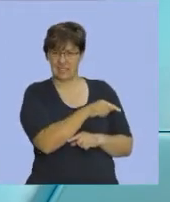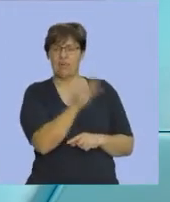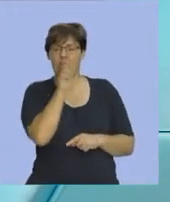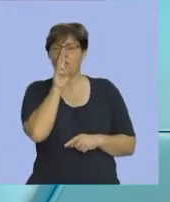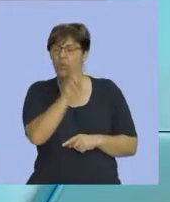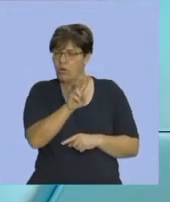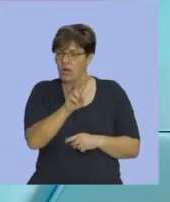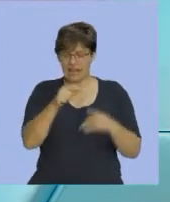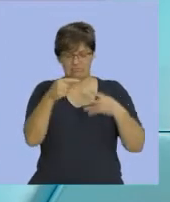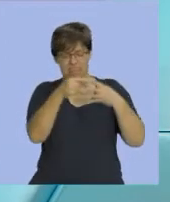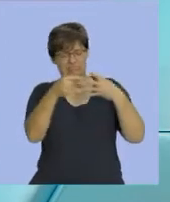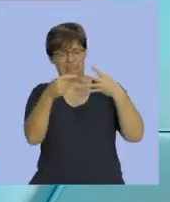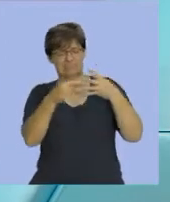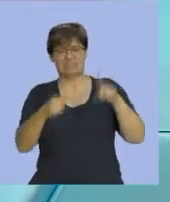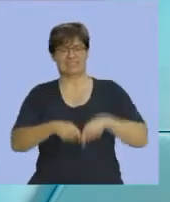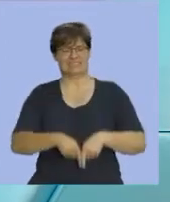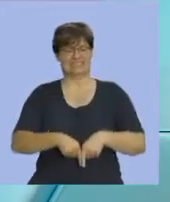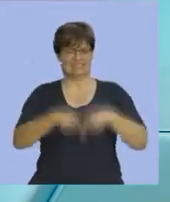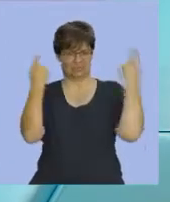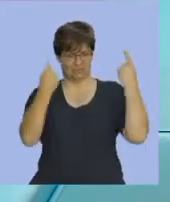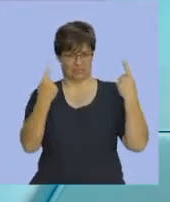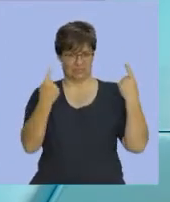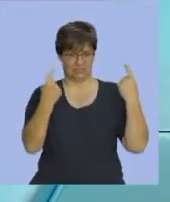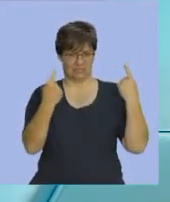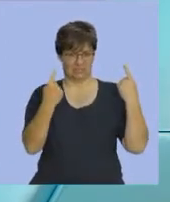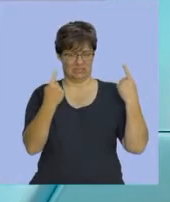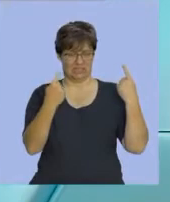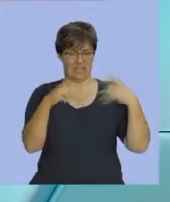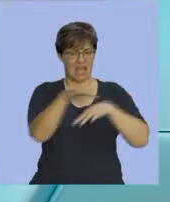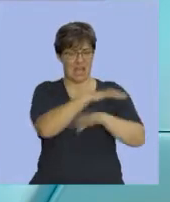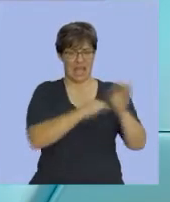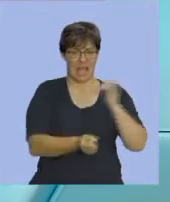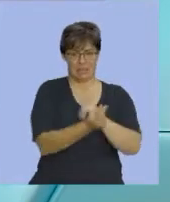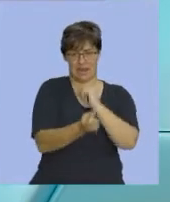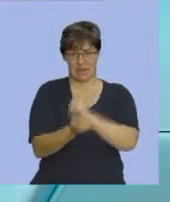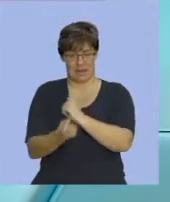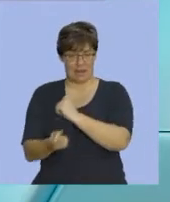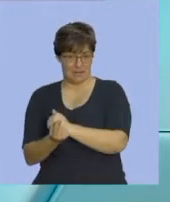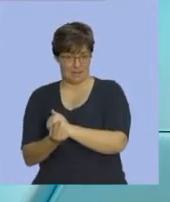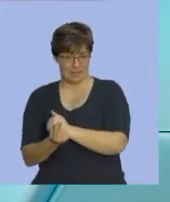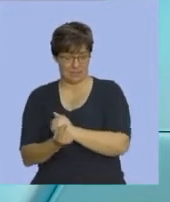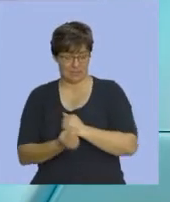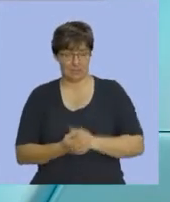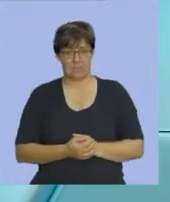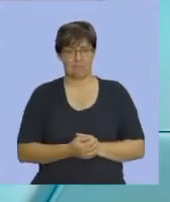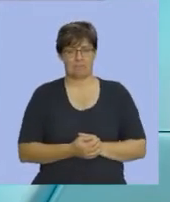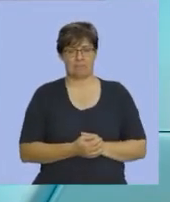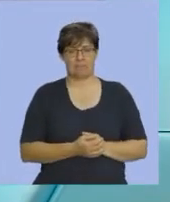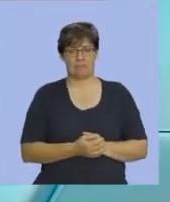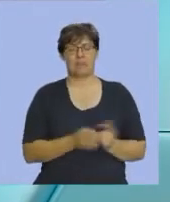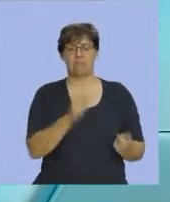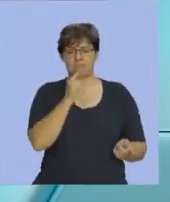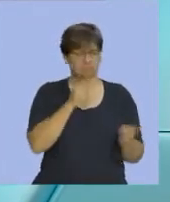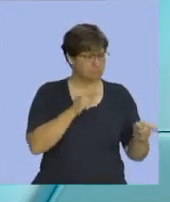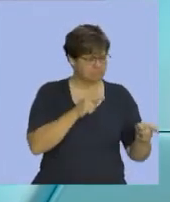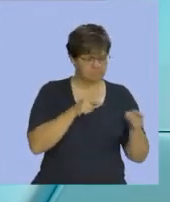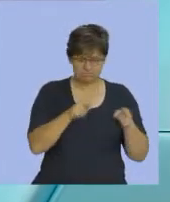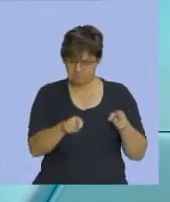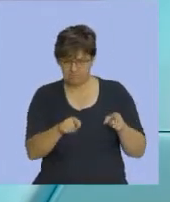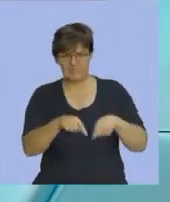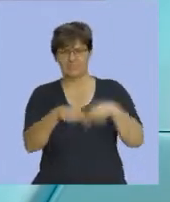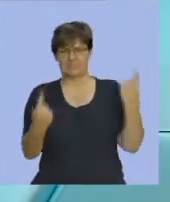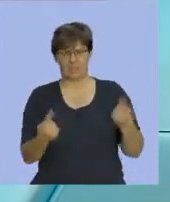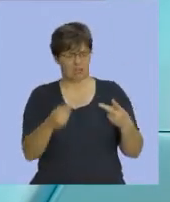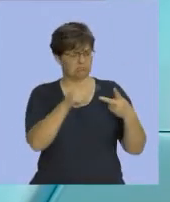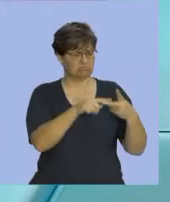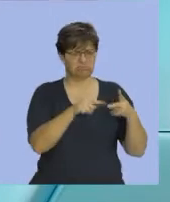different scenarios of what these conditions that we were talking about differ in terms of their differences